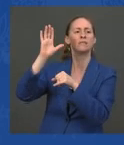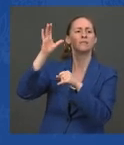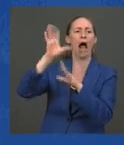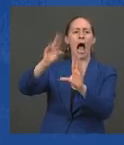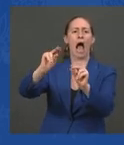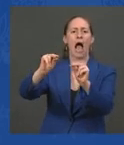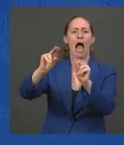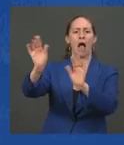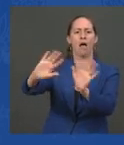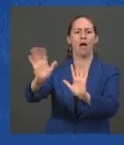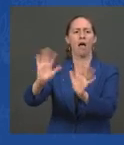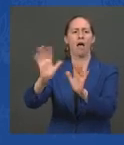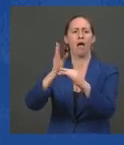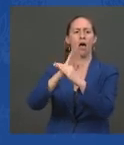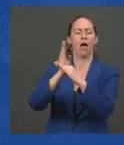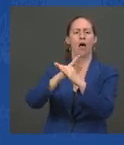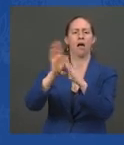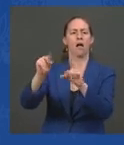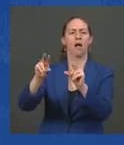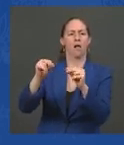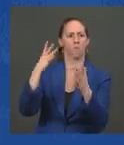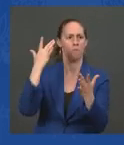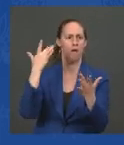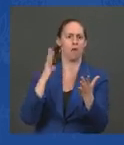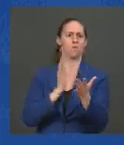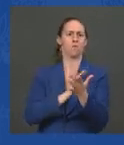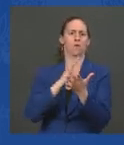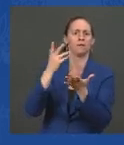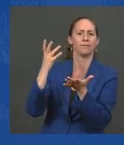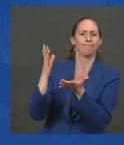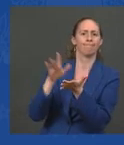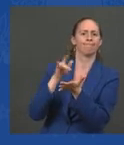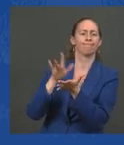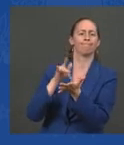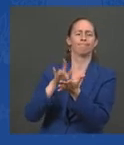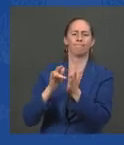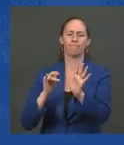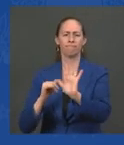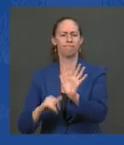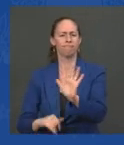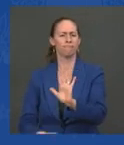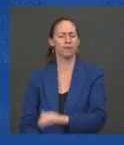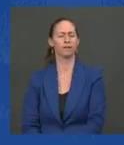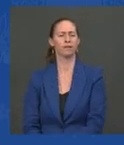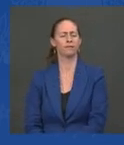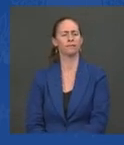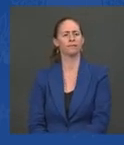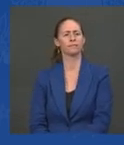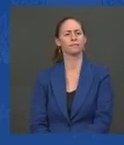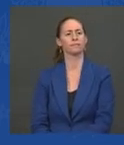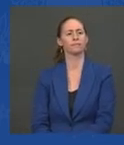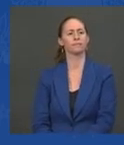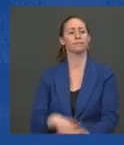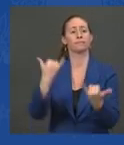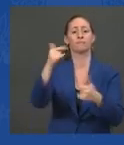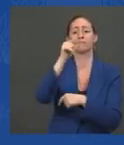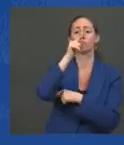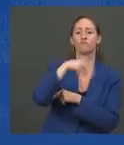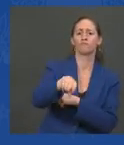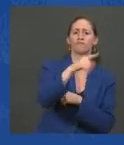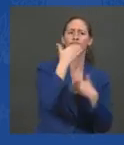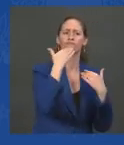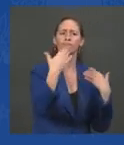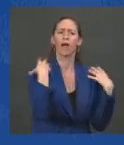Together, we're making health care a right, not a privilege in this nation. And for the millions of you who